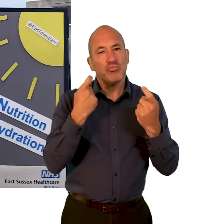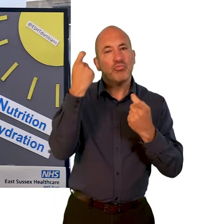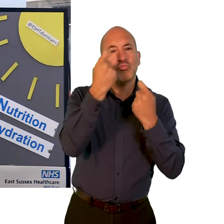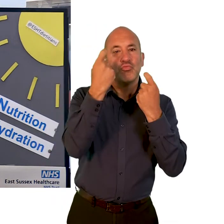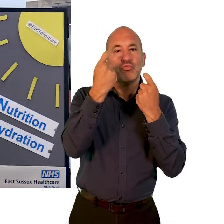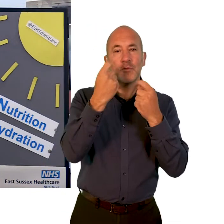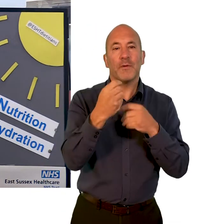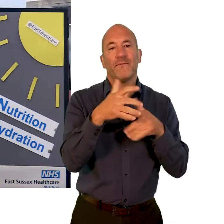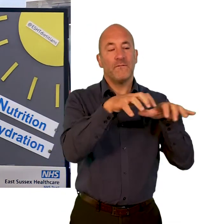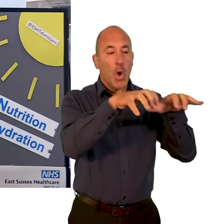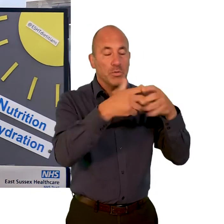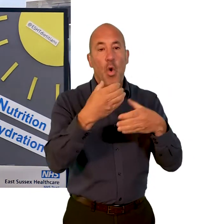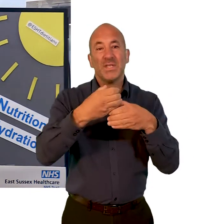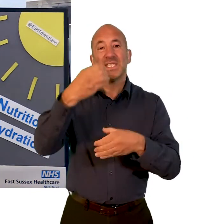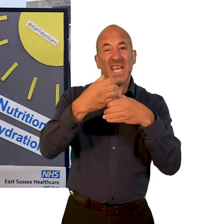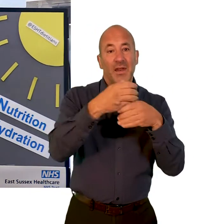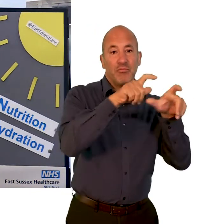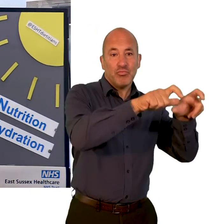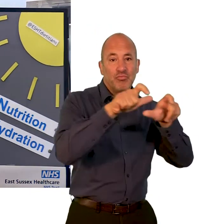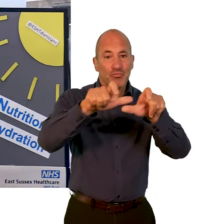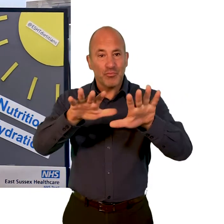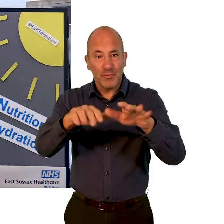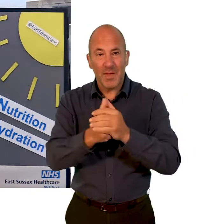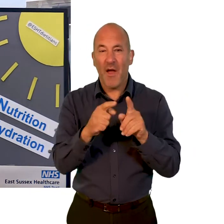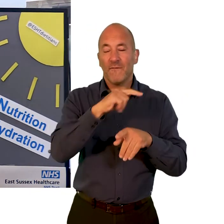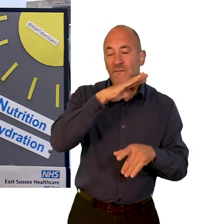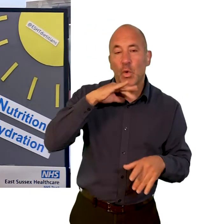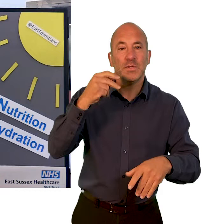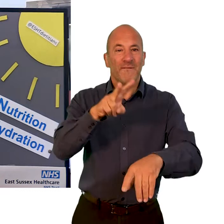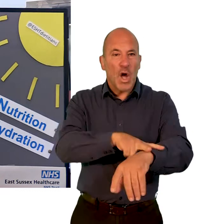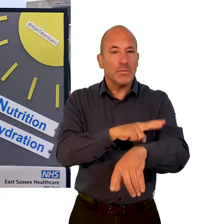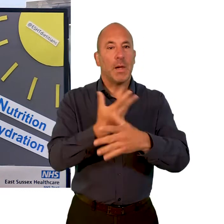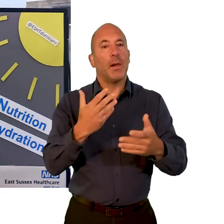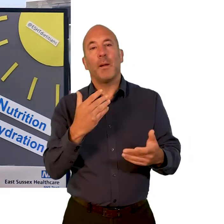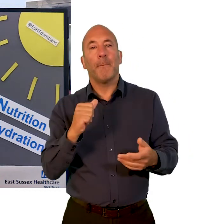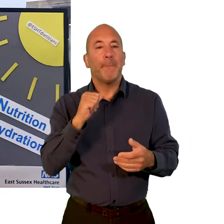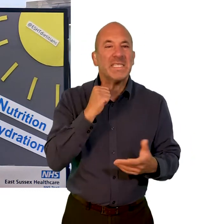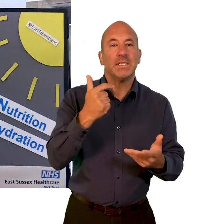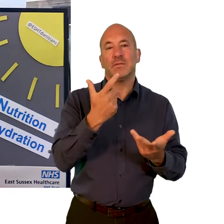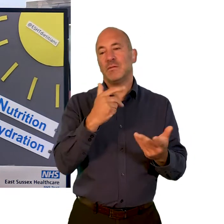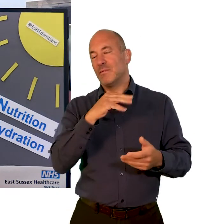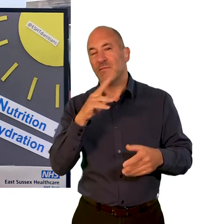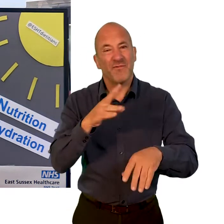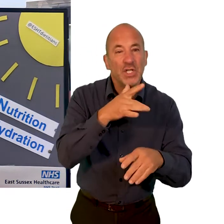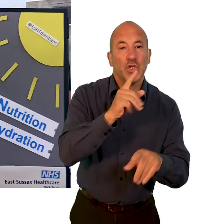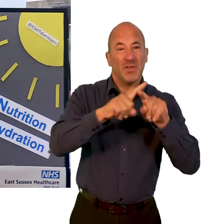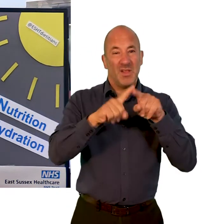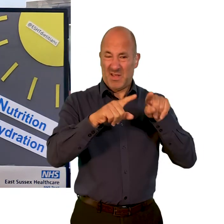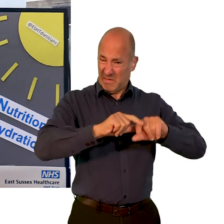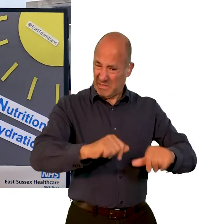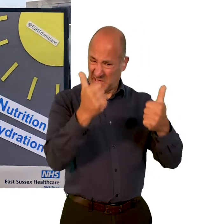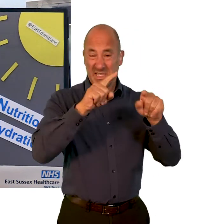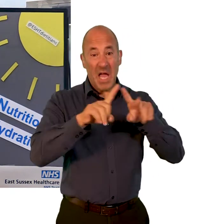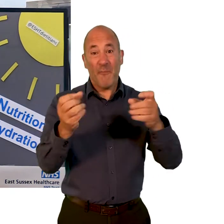just a small store of frozen or tin produce, so things like fruit, veg, meat and fish. And these can be just as nutritious as their